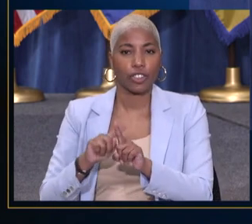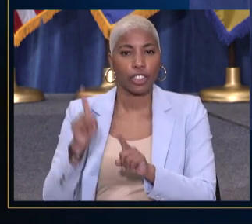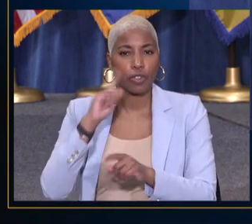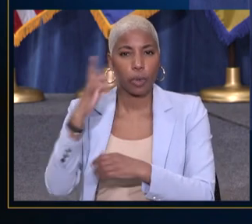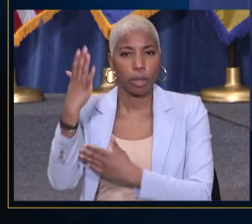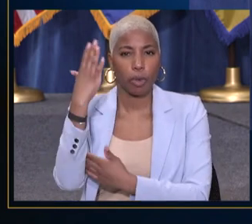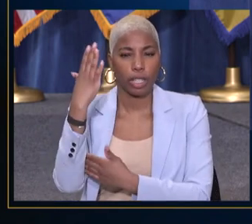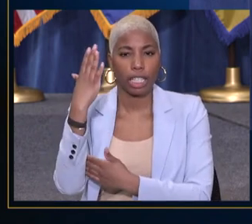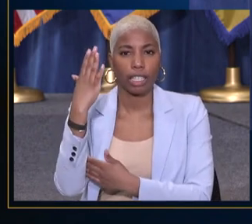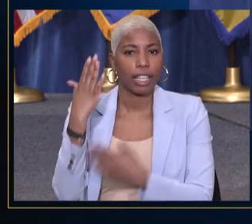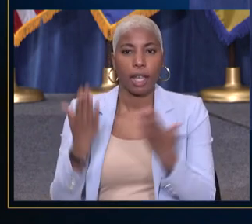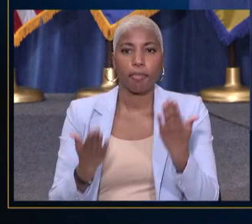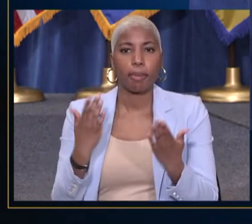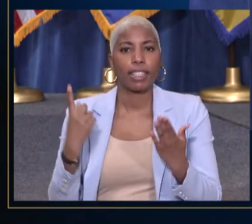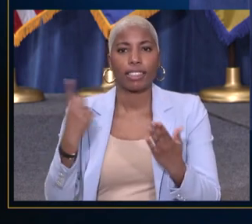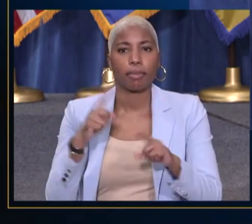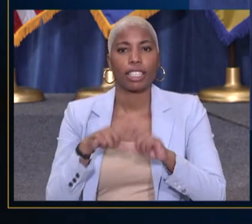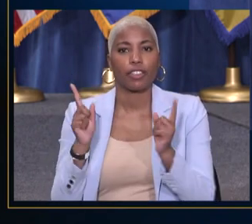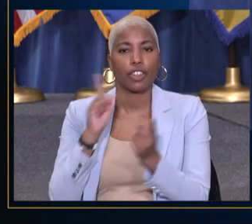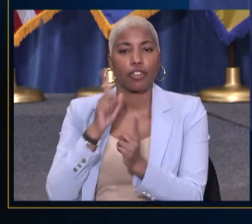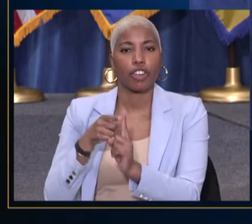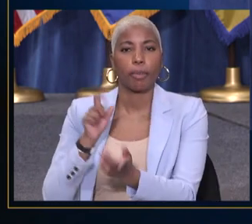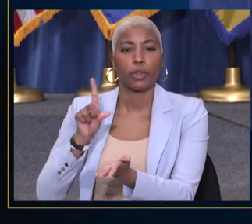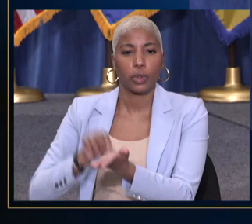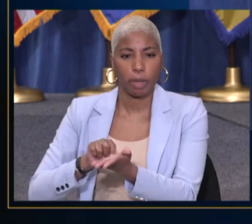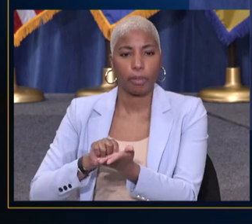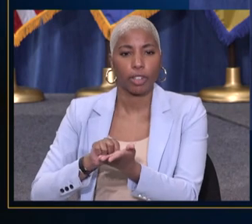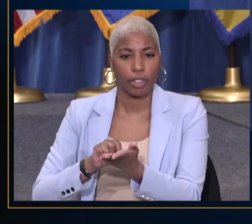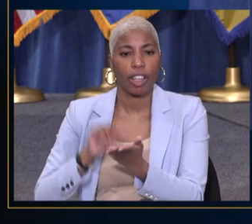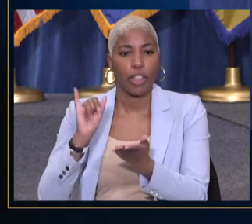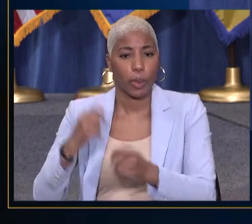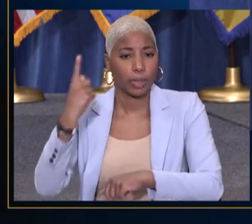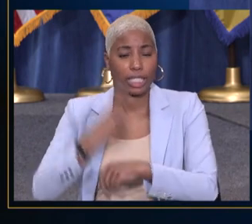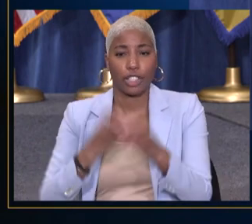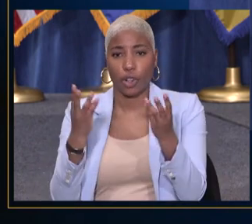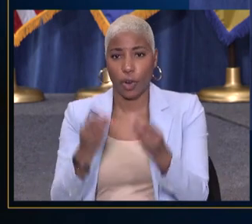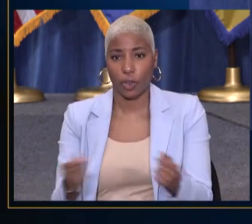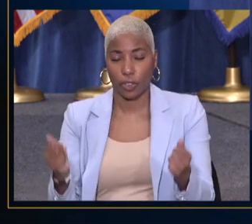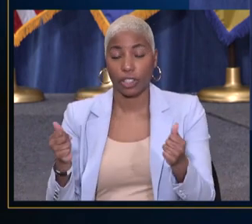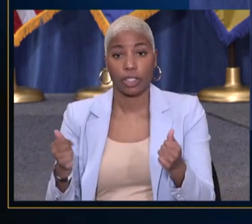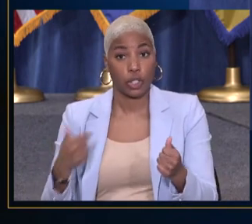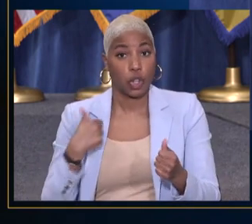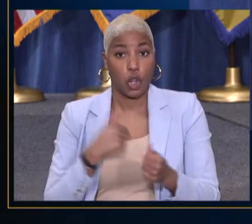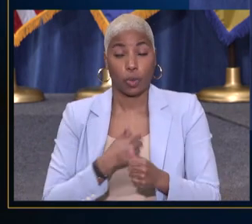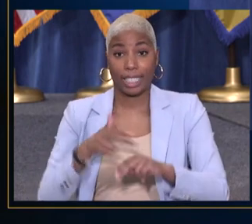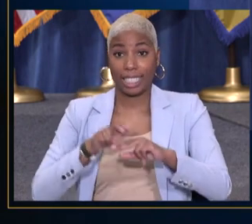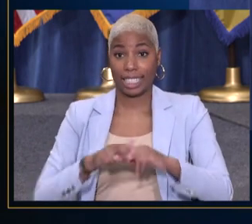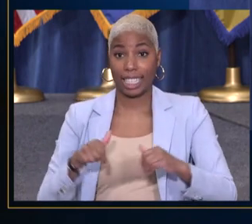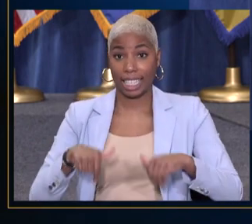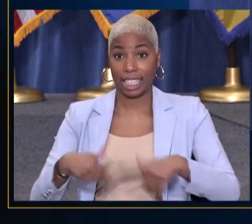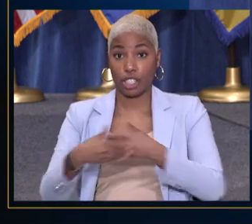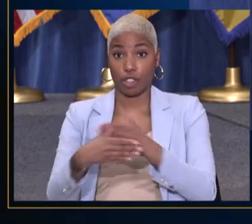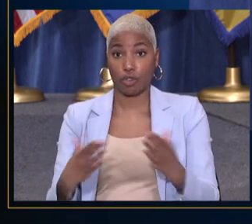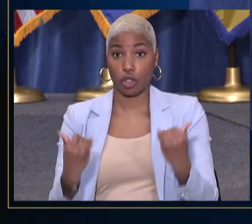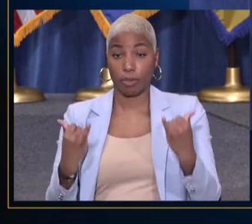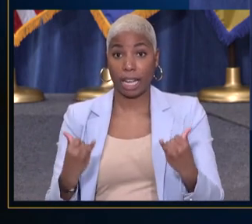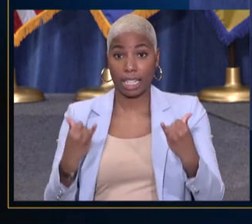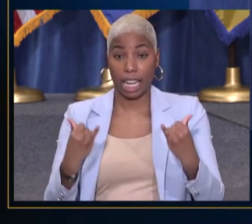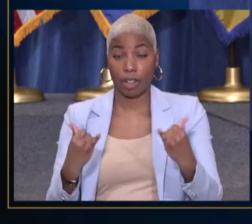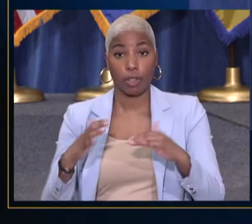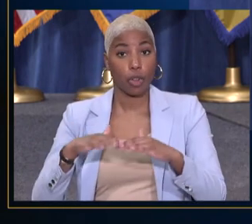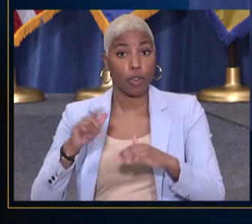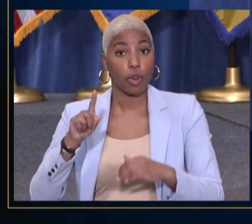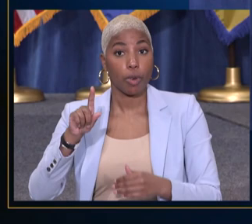something from your newspaper or Record or Ebony or Jet. Those days are over. When literally, as we're sitting here in this room right now, well over